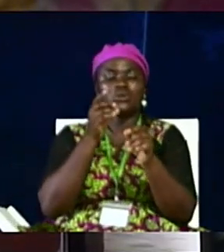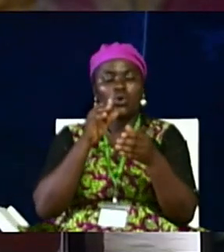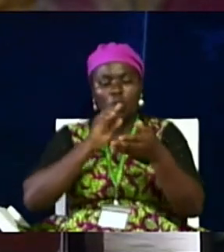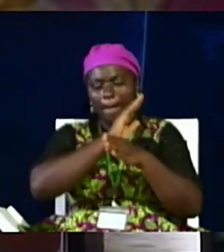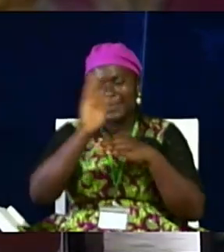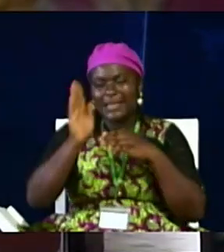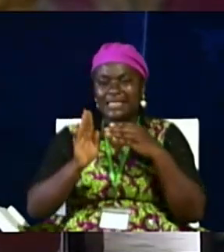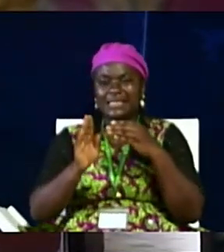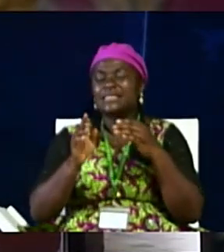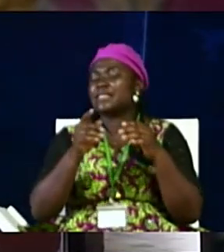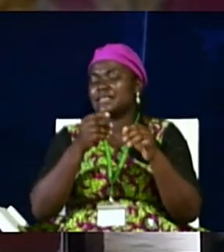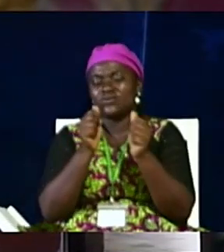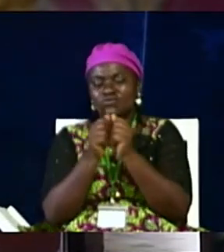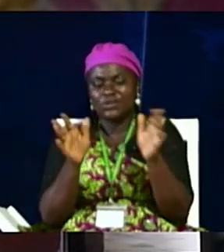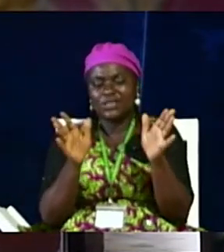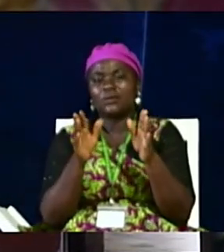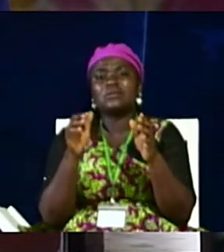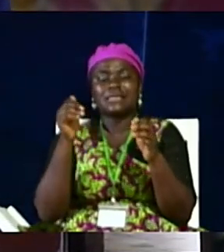but.